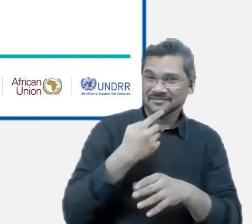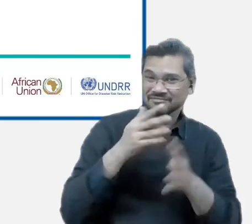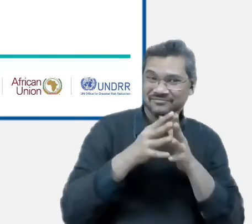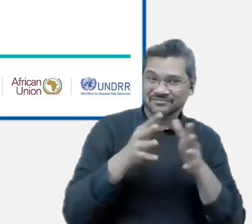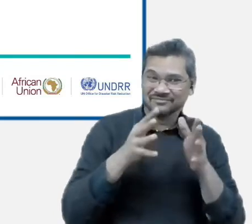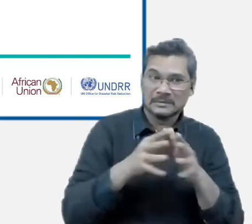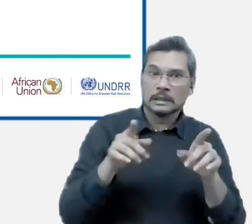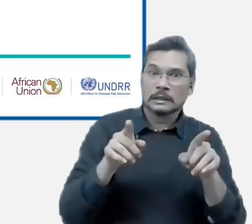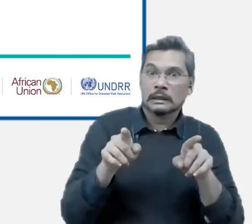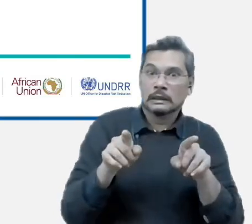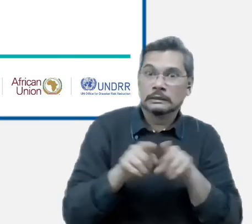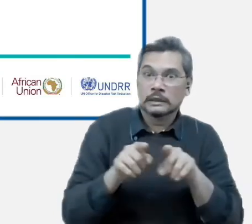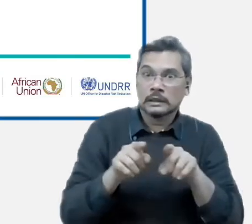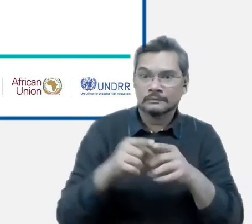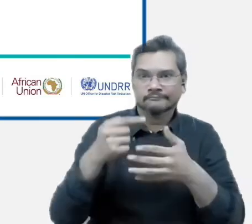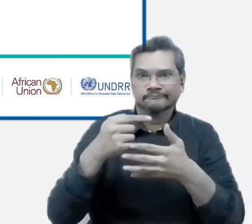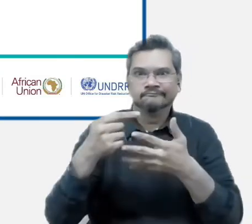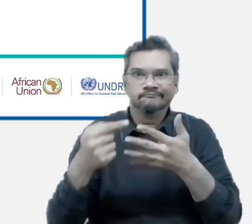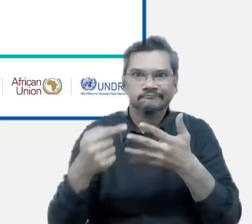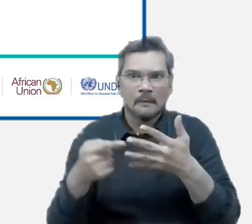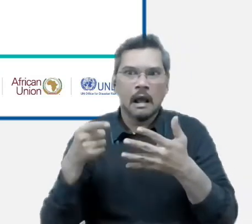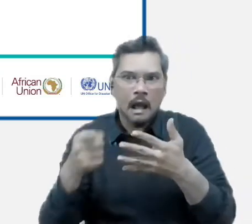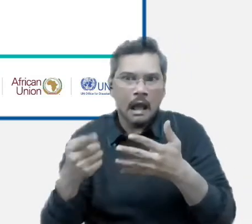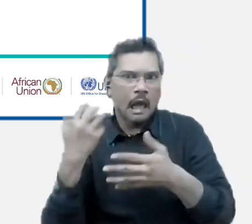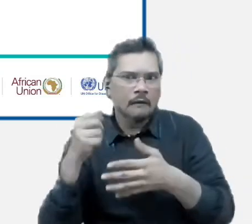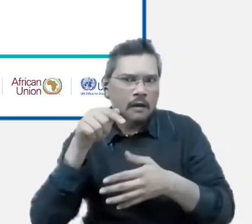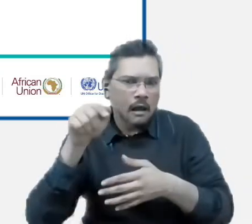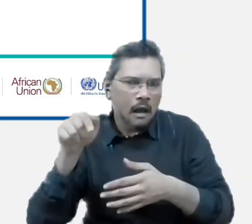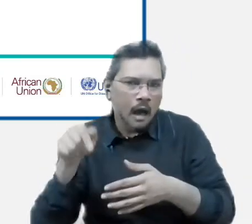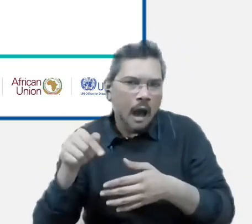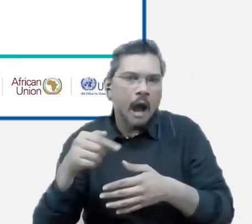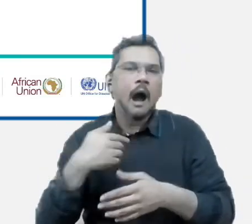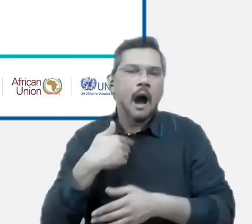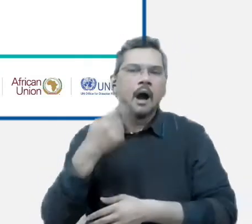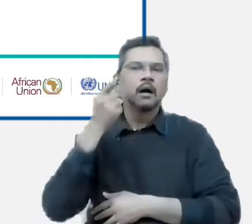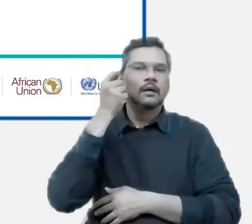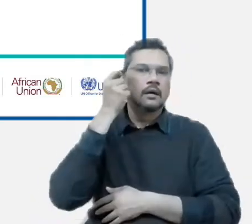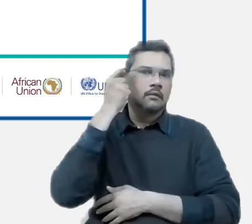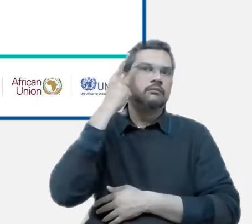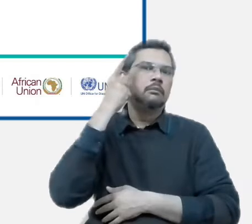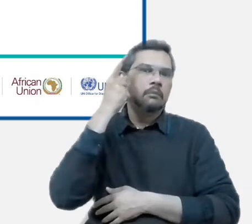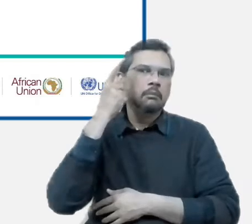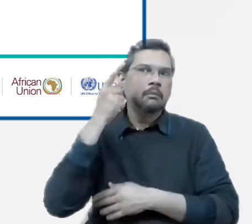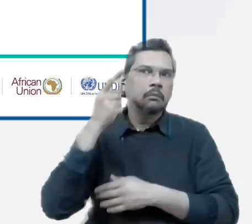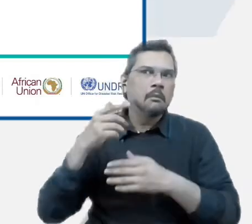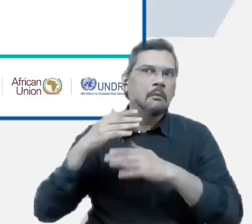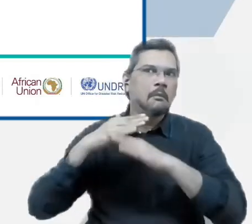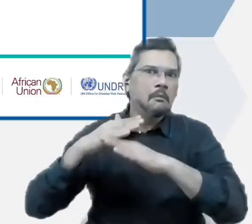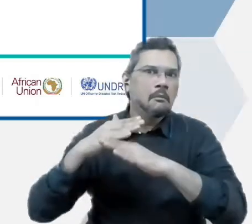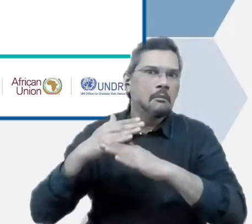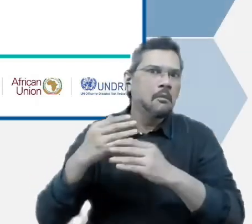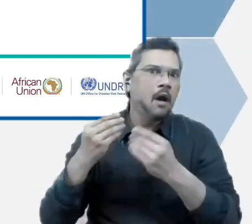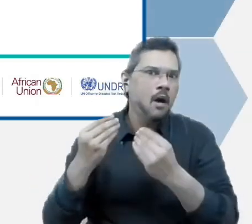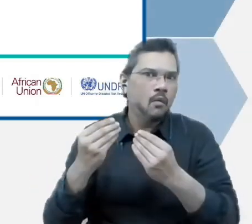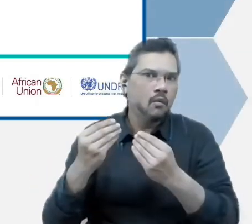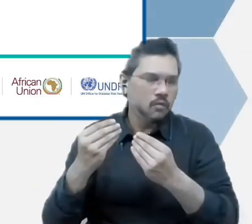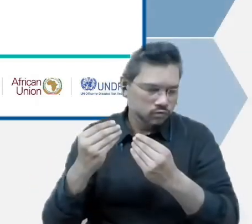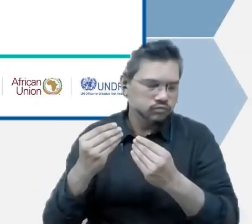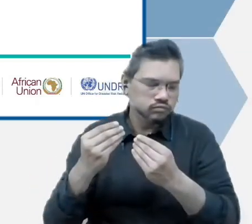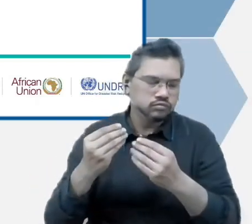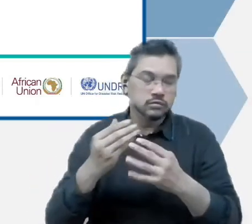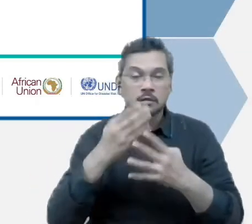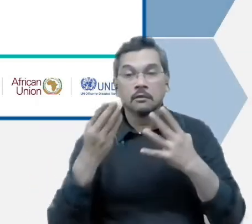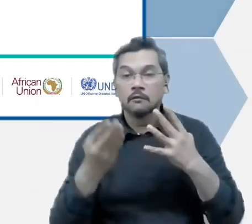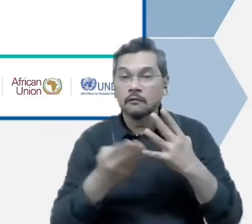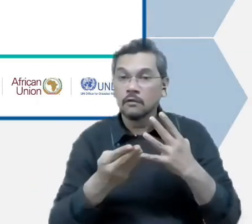able to understand what is coming. Further, now what are at risk? What are the elements at risk now? That's quite important.